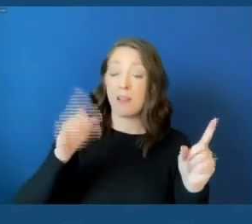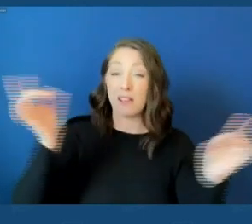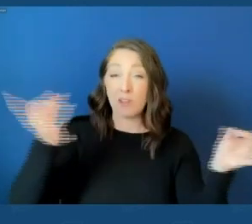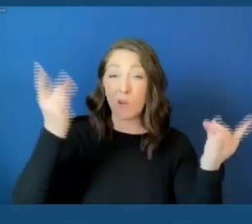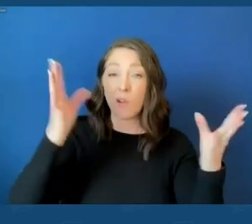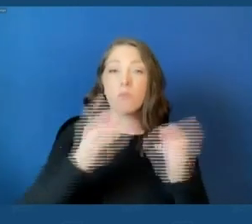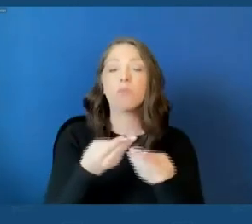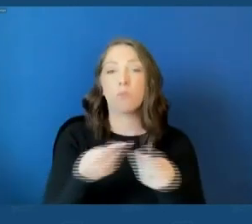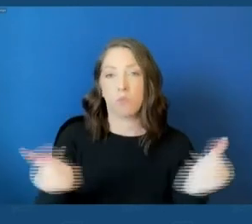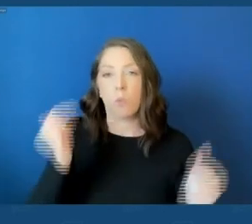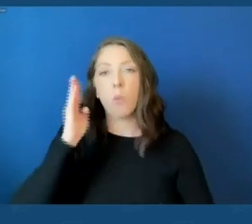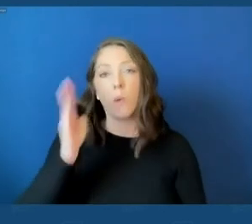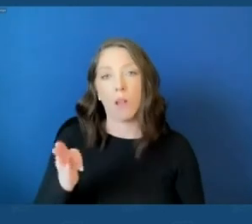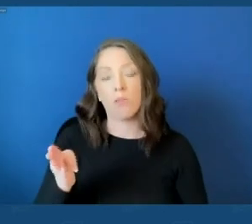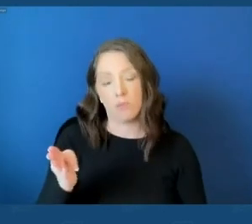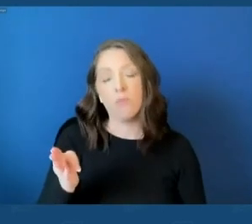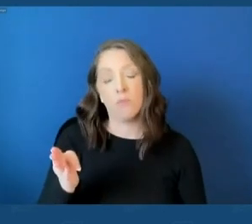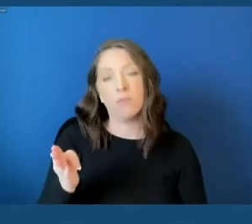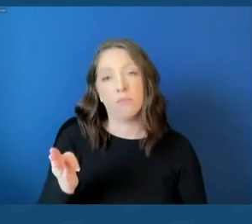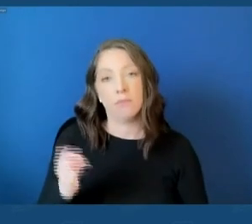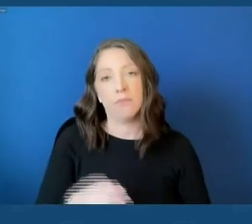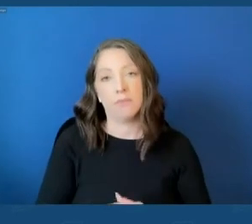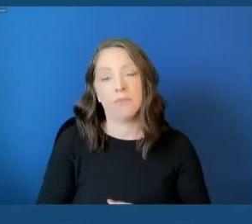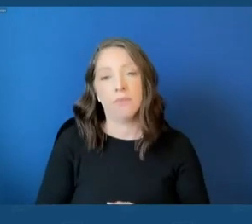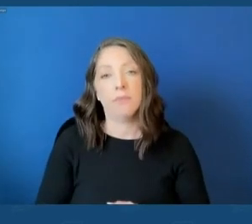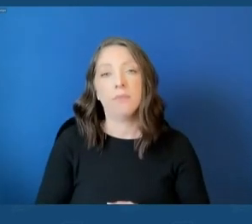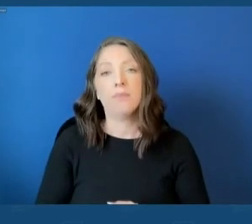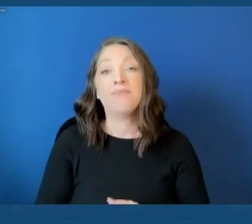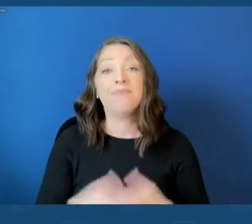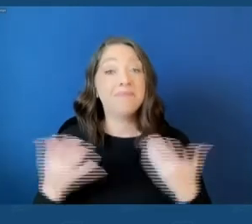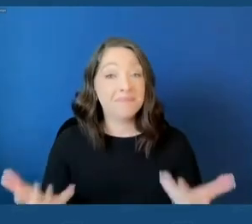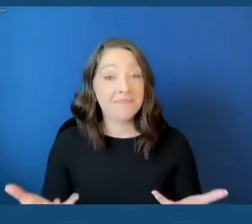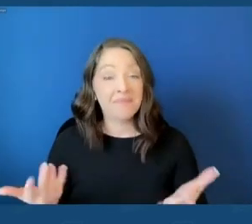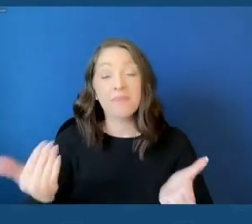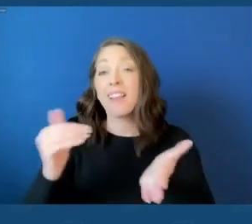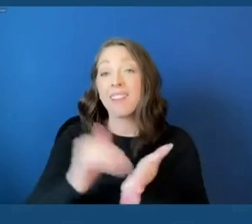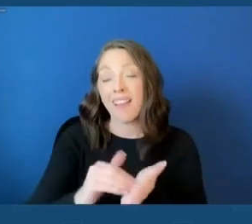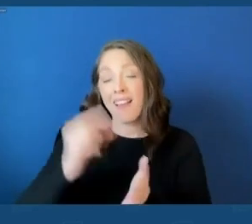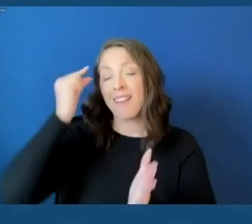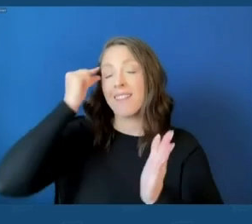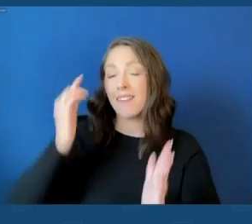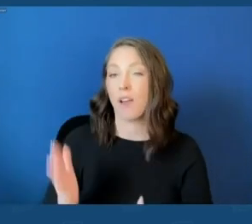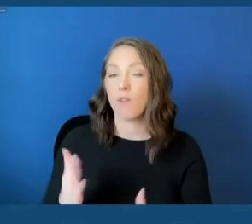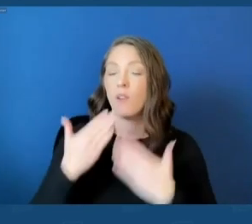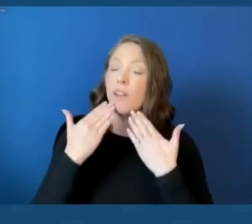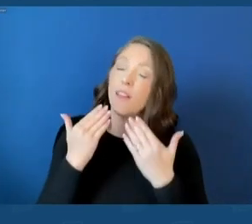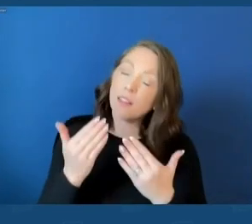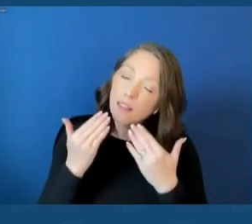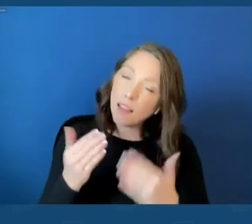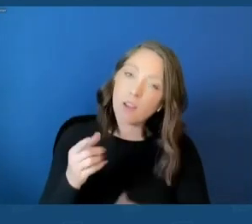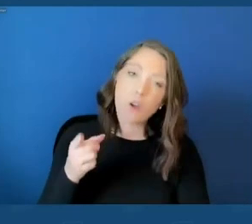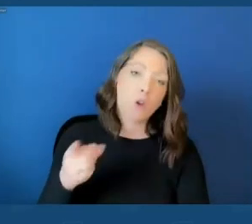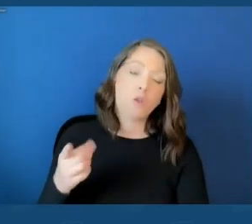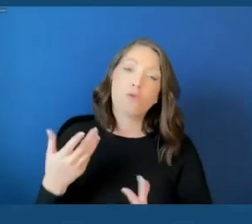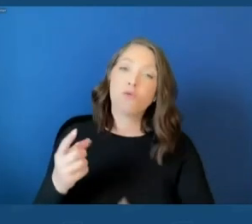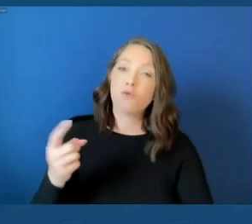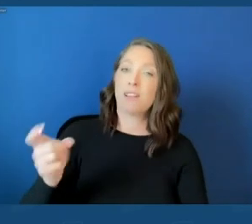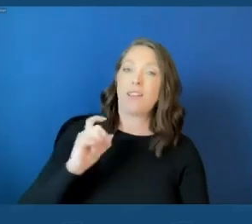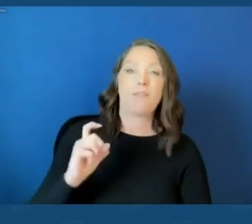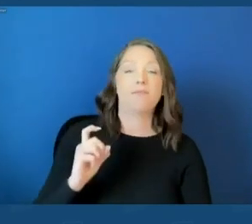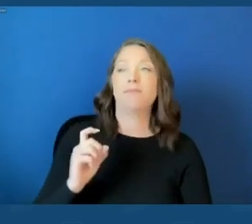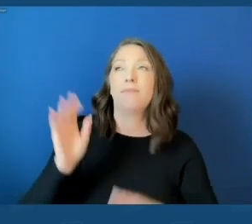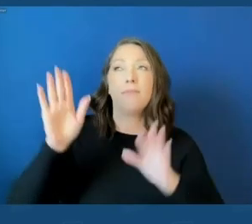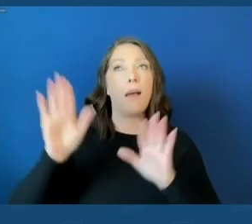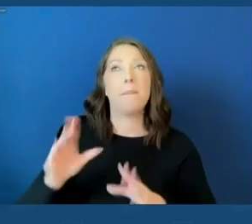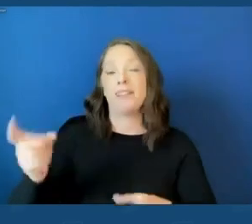of our families and our communities here. So again, Governor, thank you. You have given a great gift this